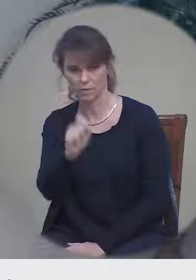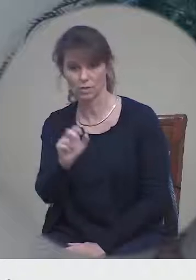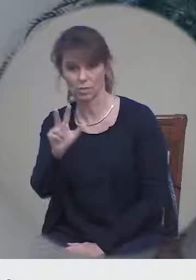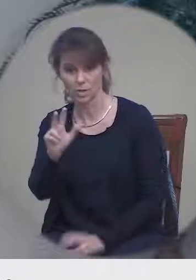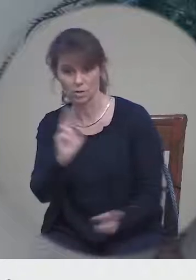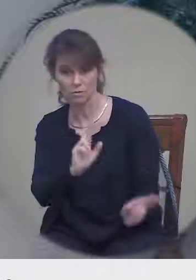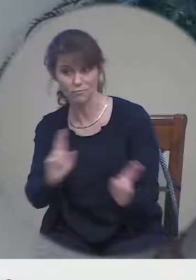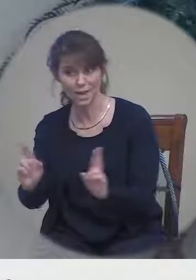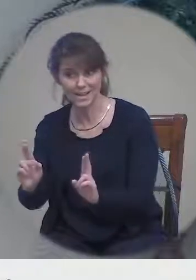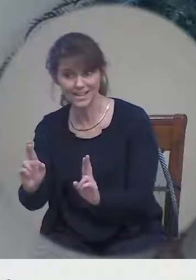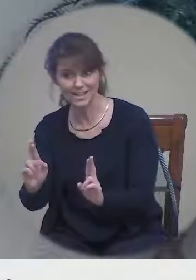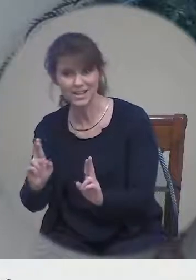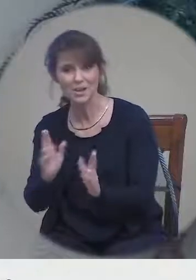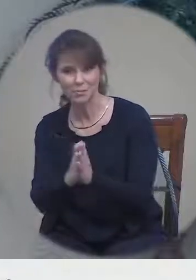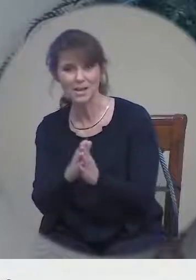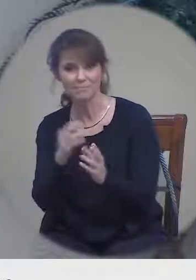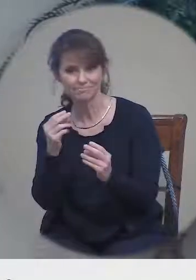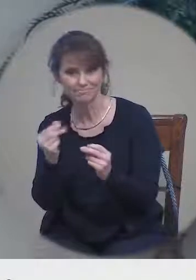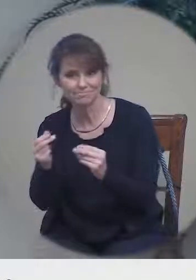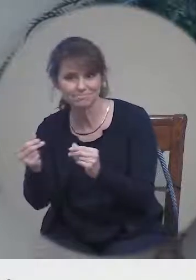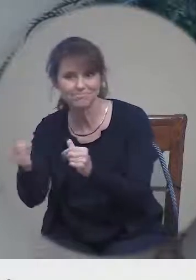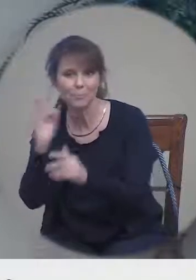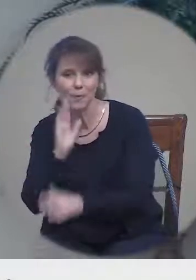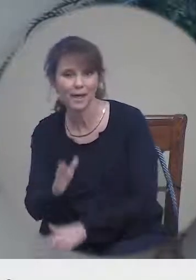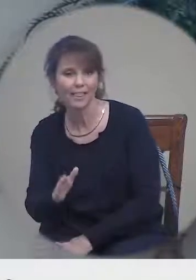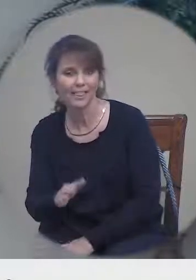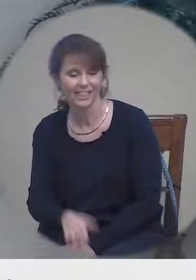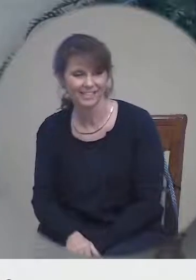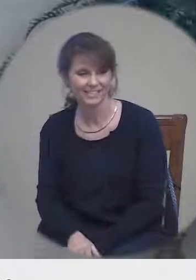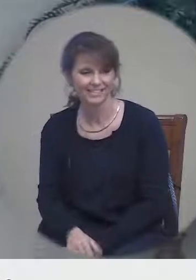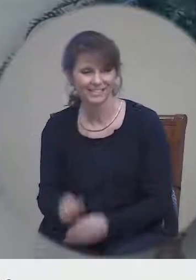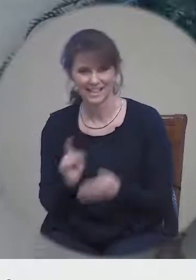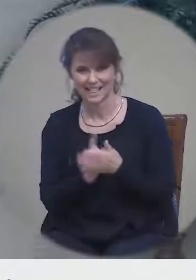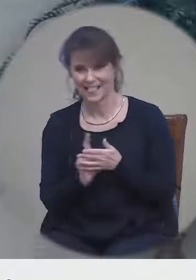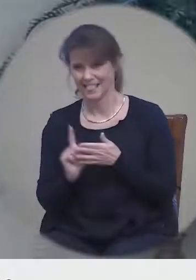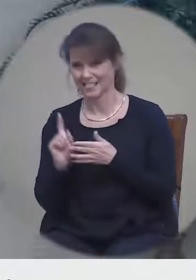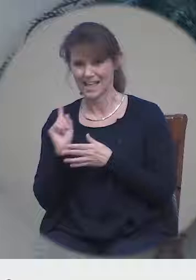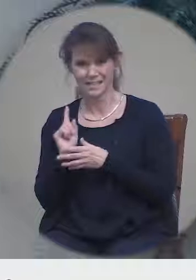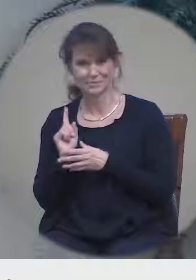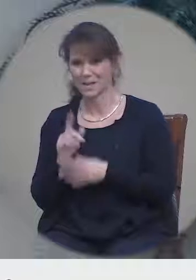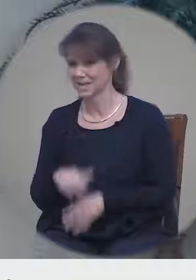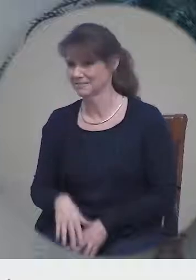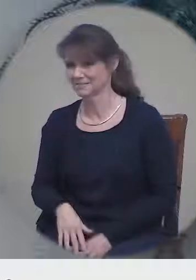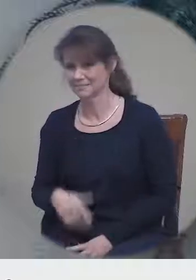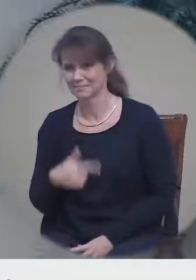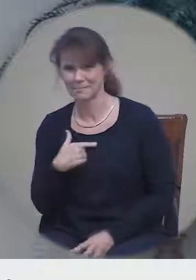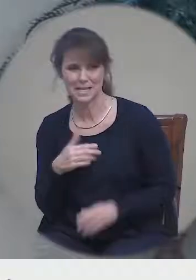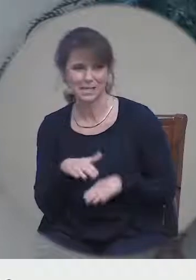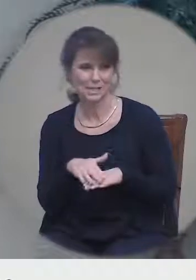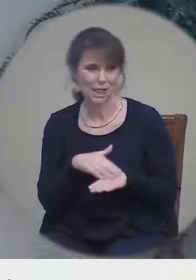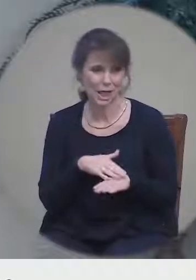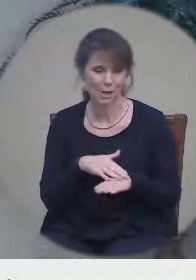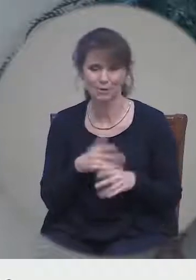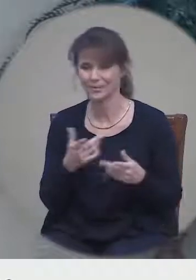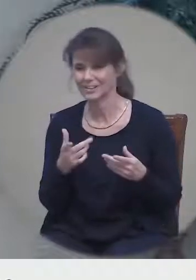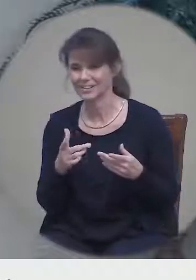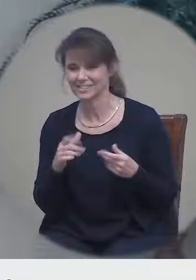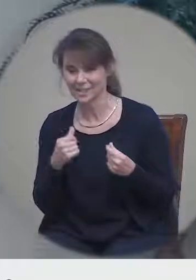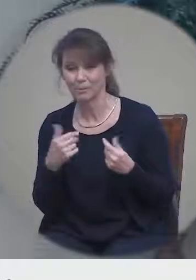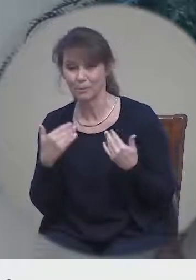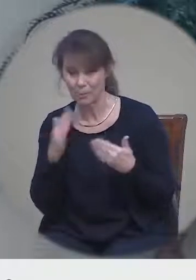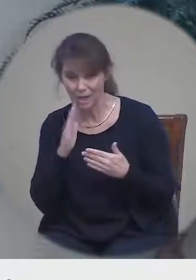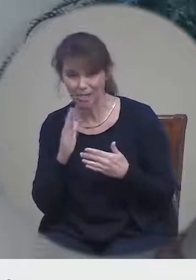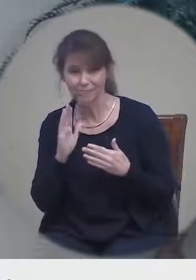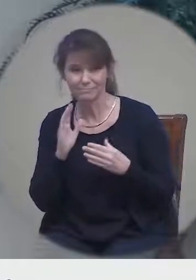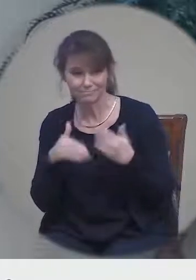ready? We're going to move rather rapidly because I was not very expeditious next week, and we only have one more lesson after this